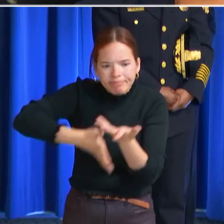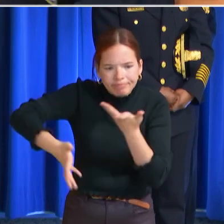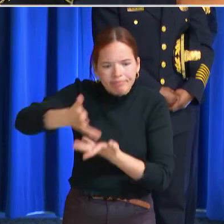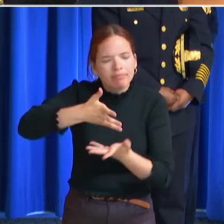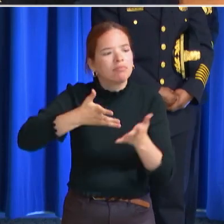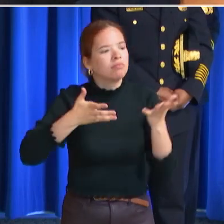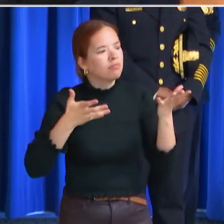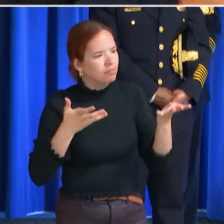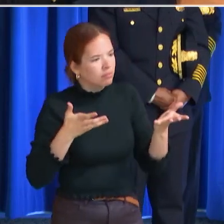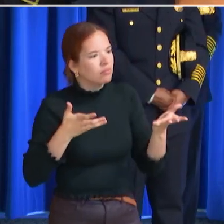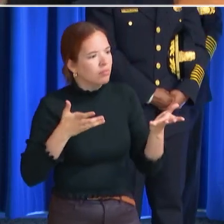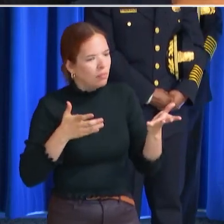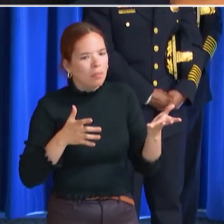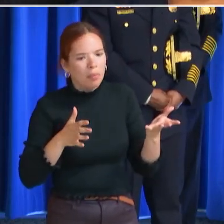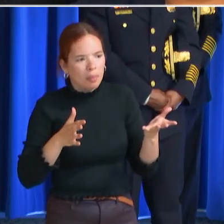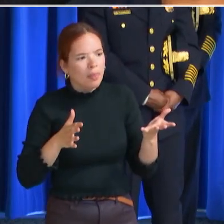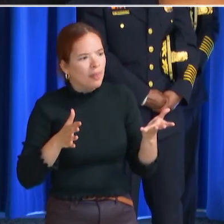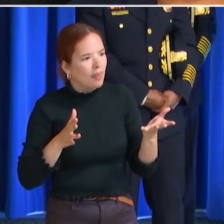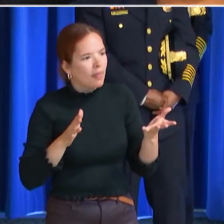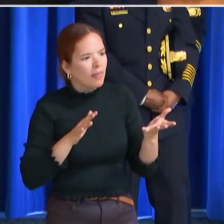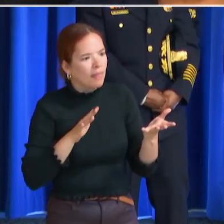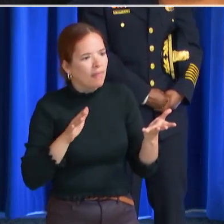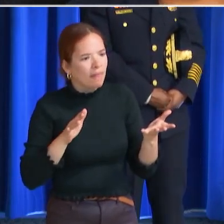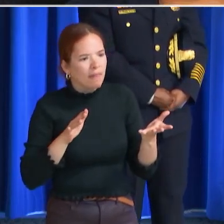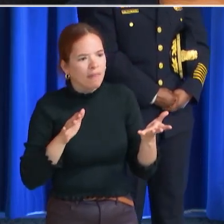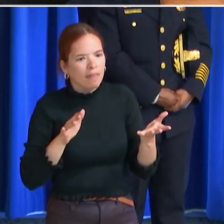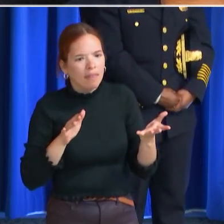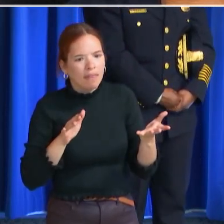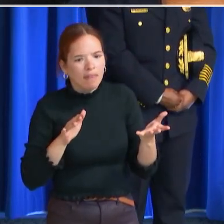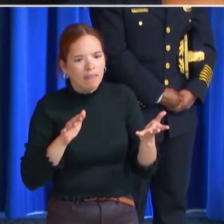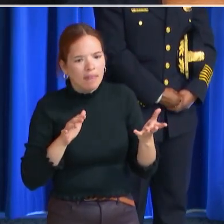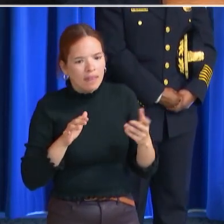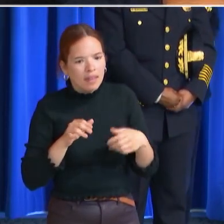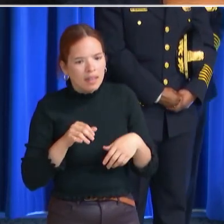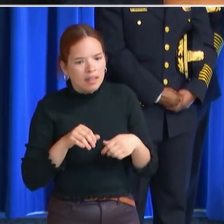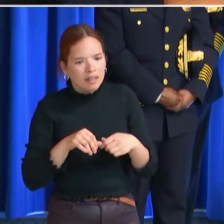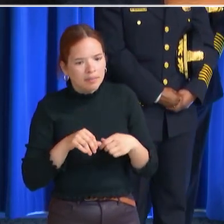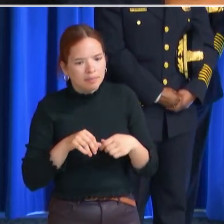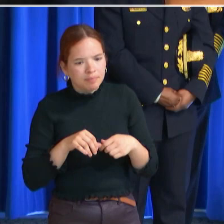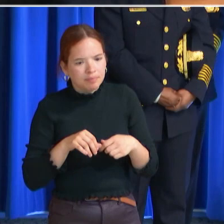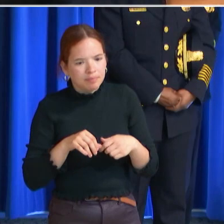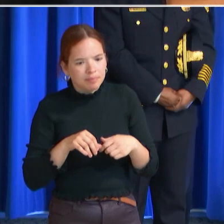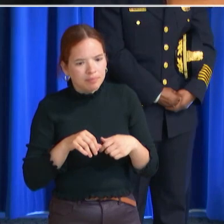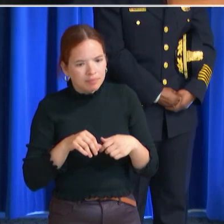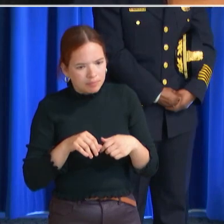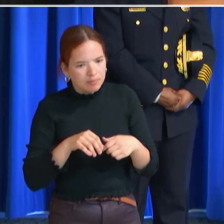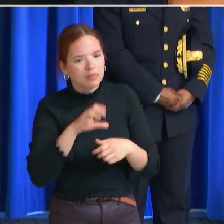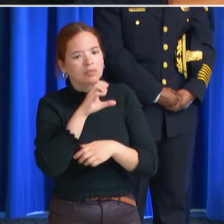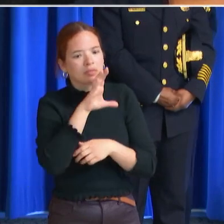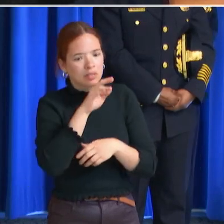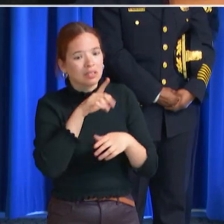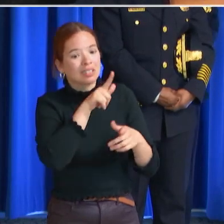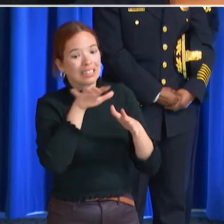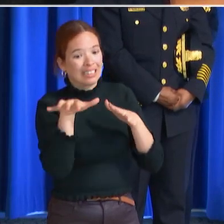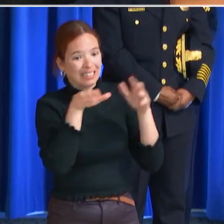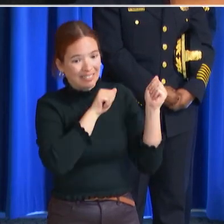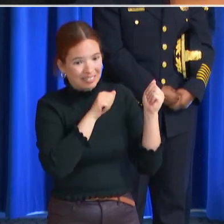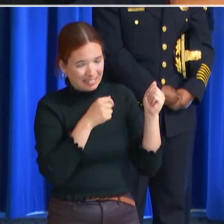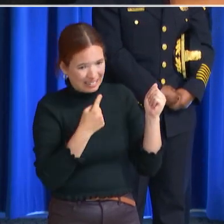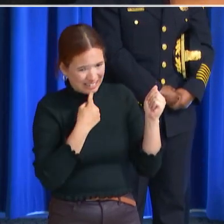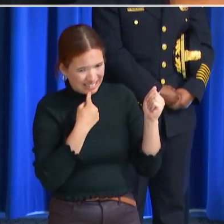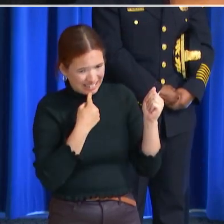Yes, ma'am. Chief, when Charles Ramsey left MPD, he said his one regret was not solving the 9-year-old murder of